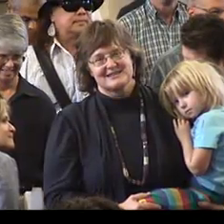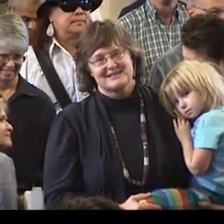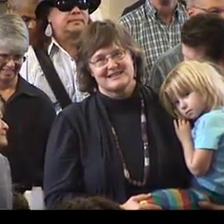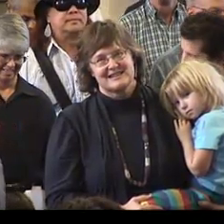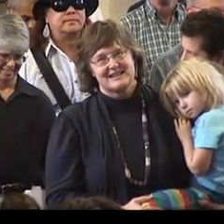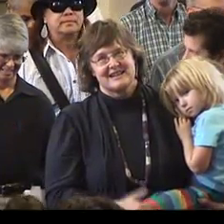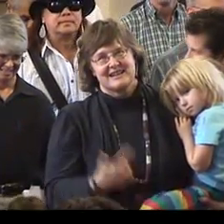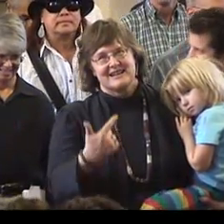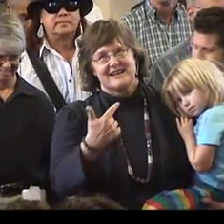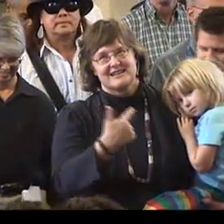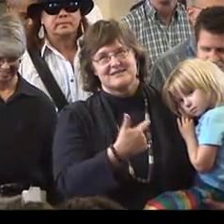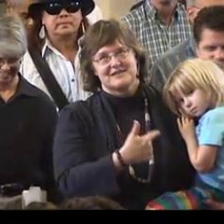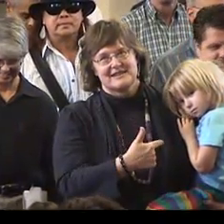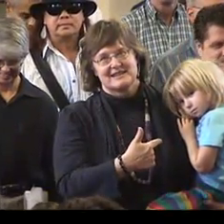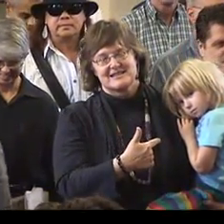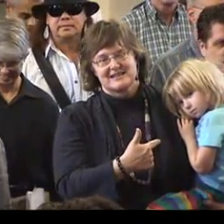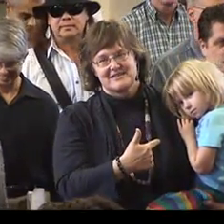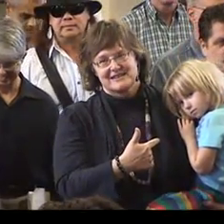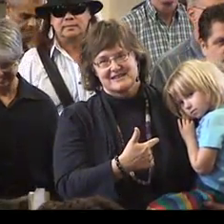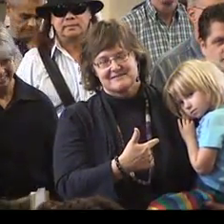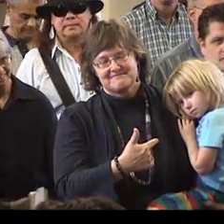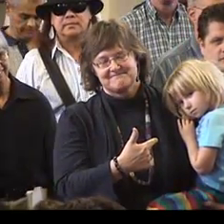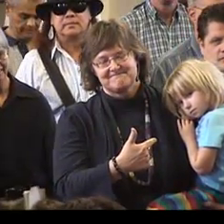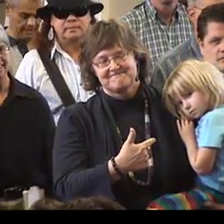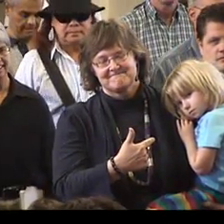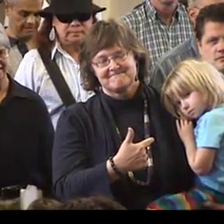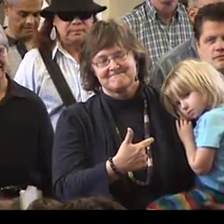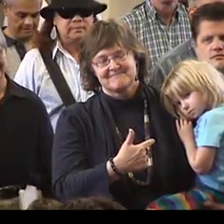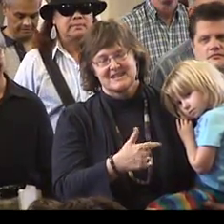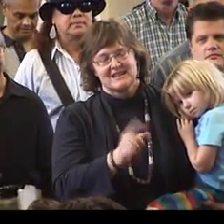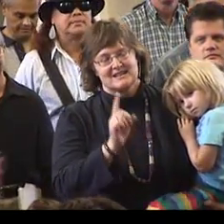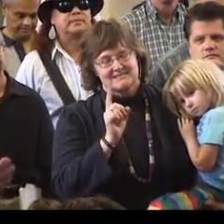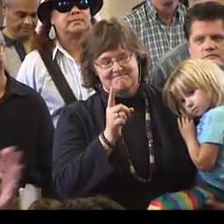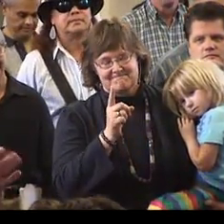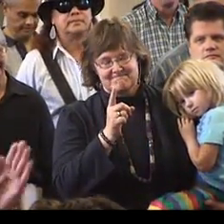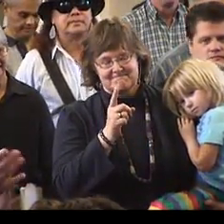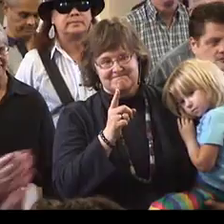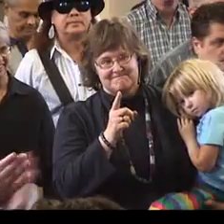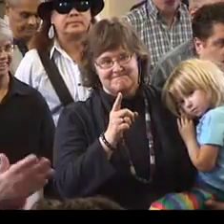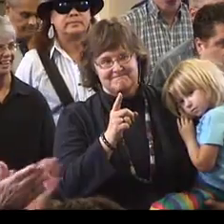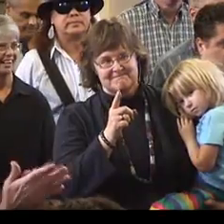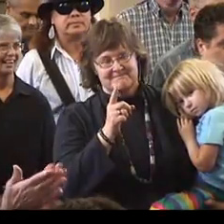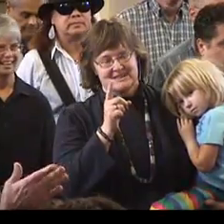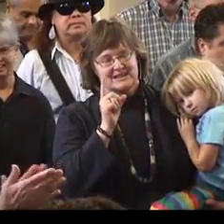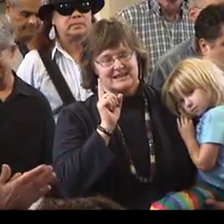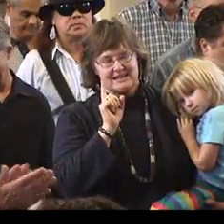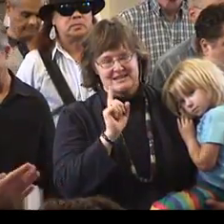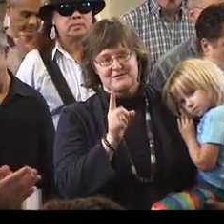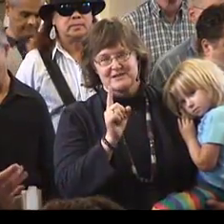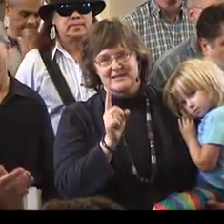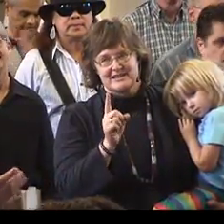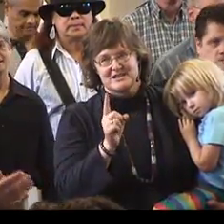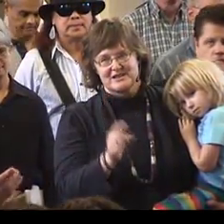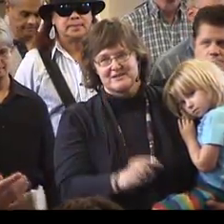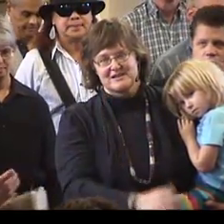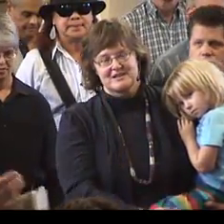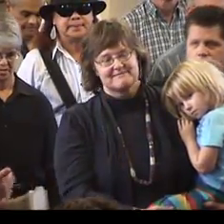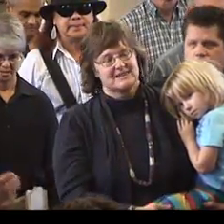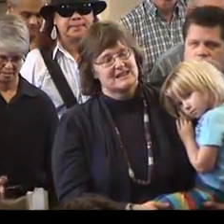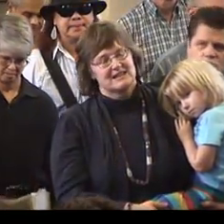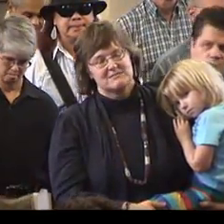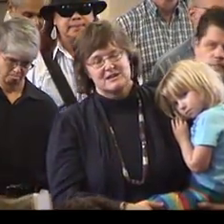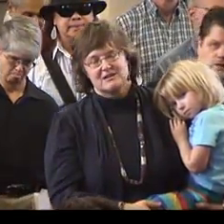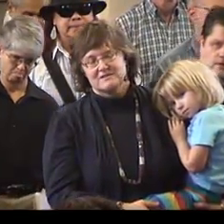to do, and it's for the next generation. It is for the next